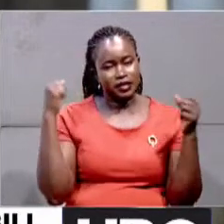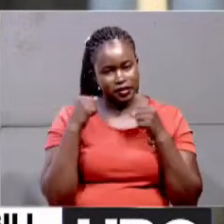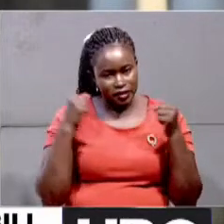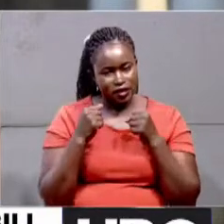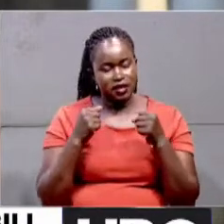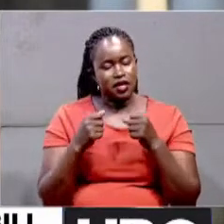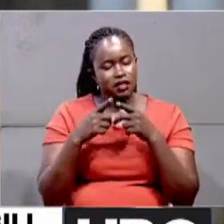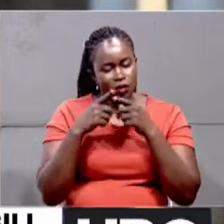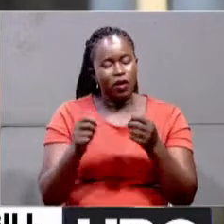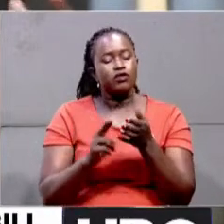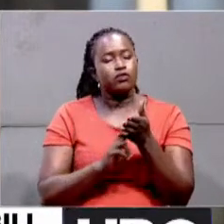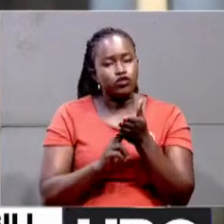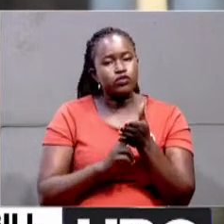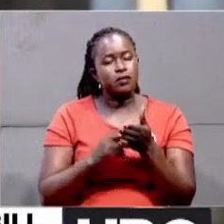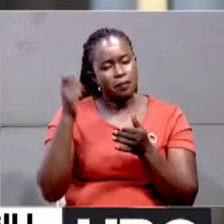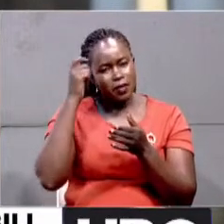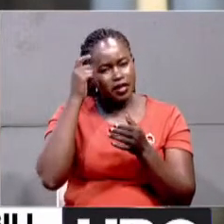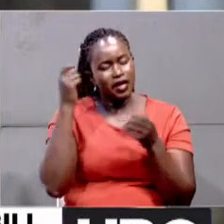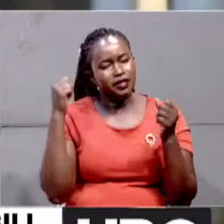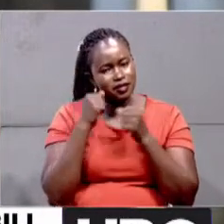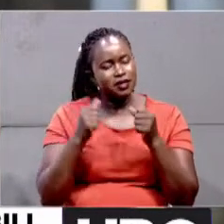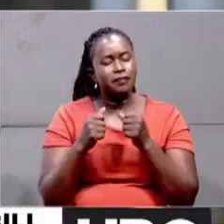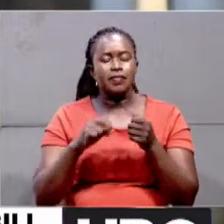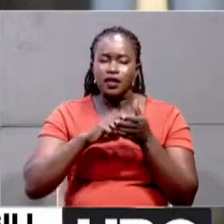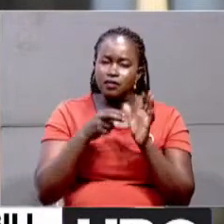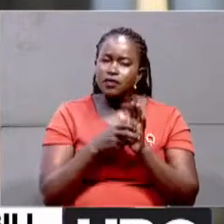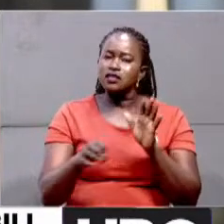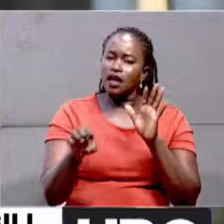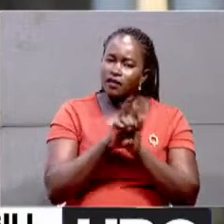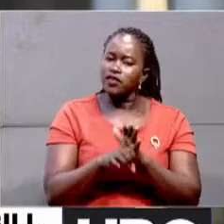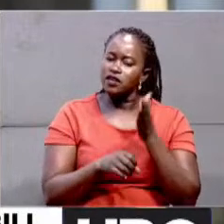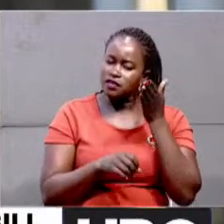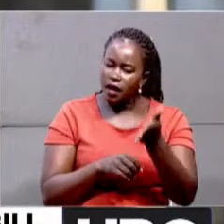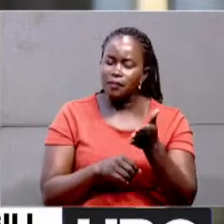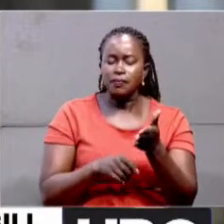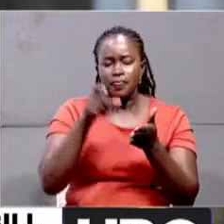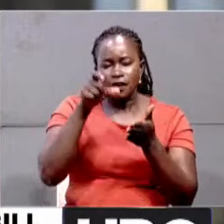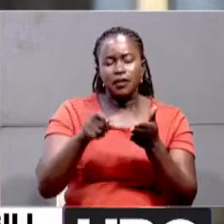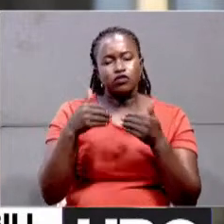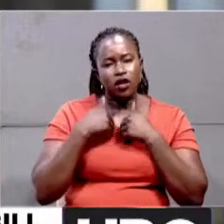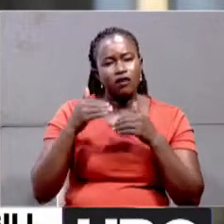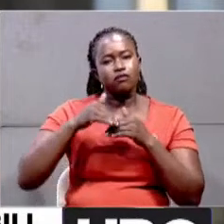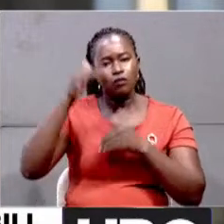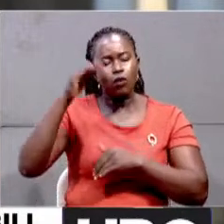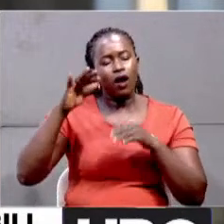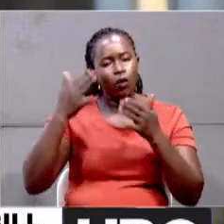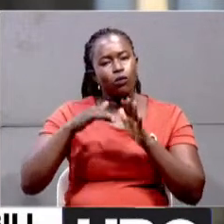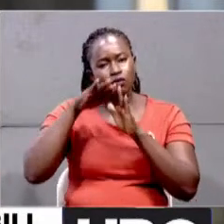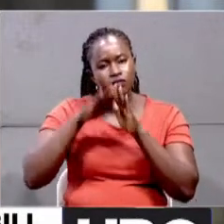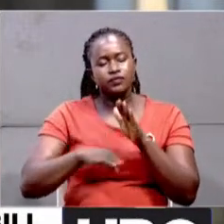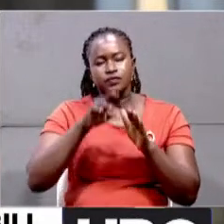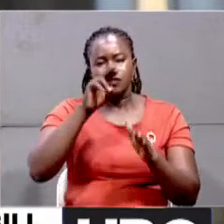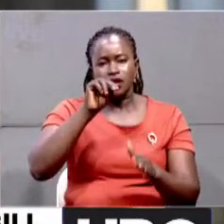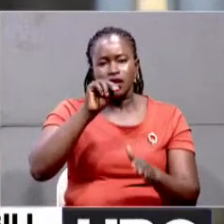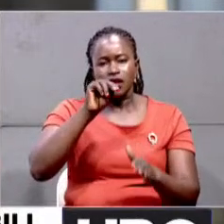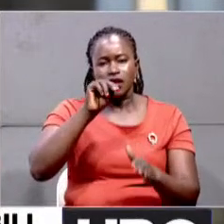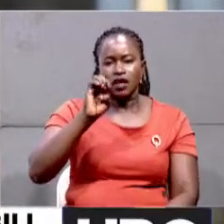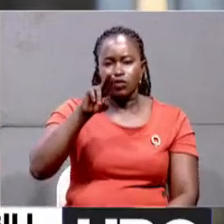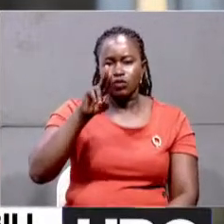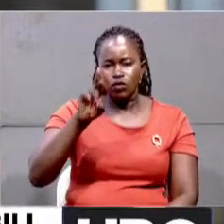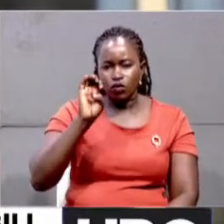use, there is evidence that you have more or less neurotransmitters. Those are